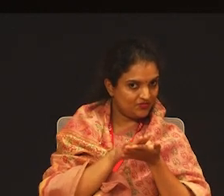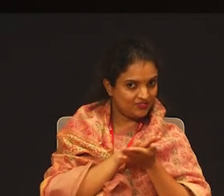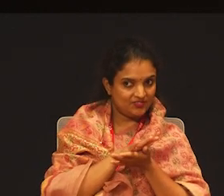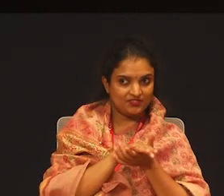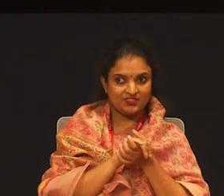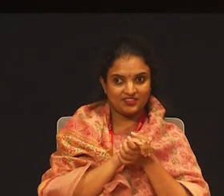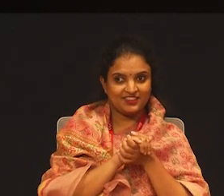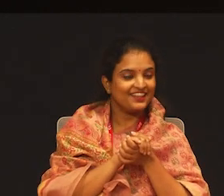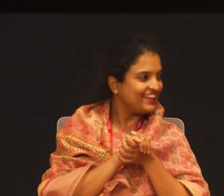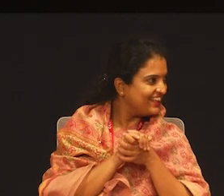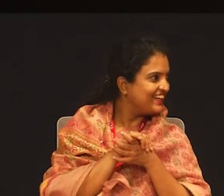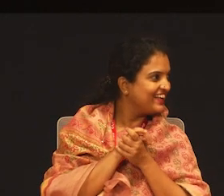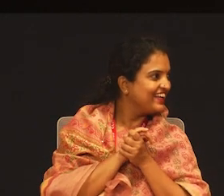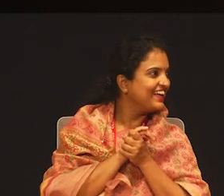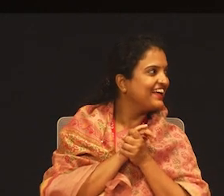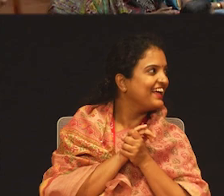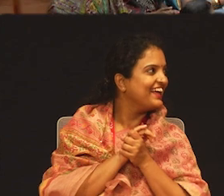observations.